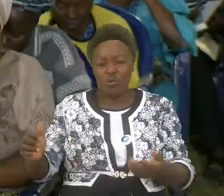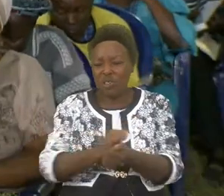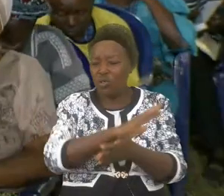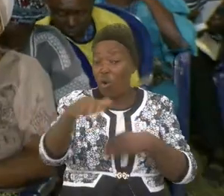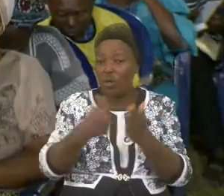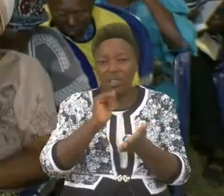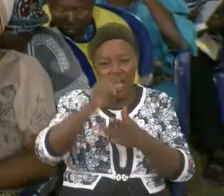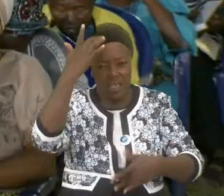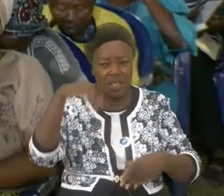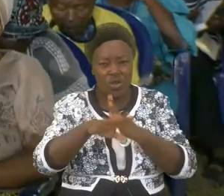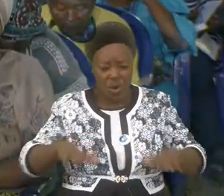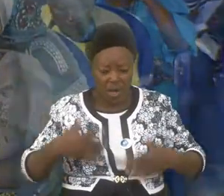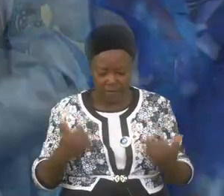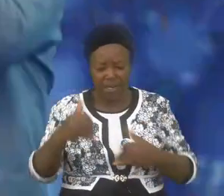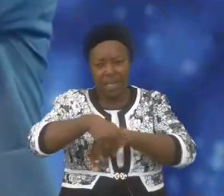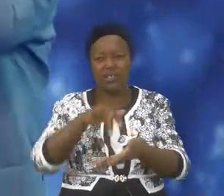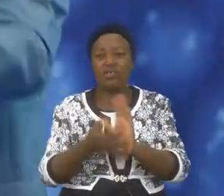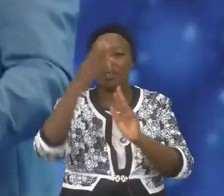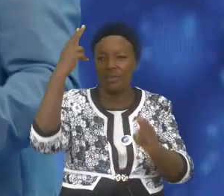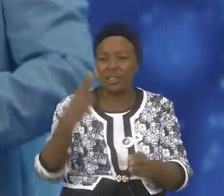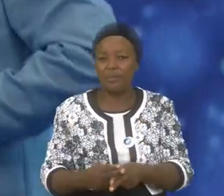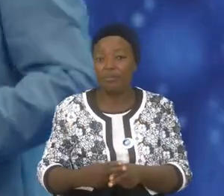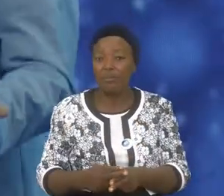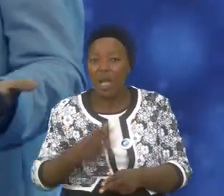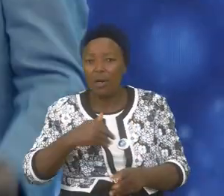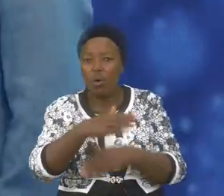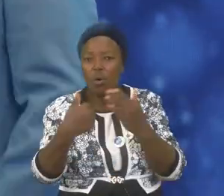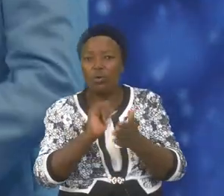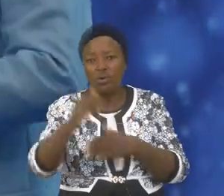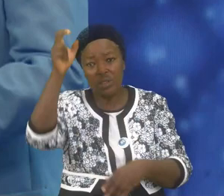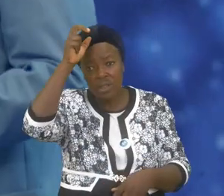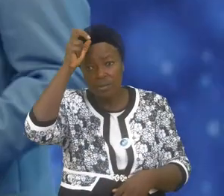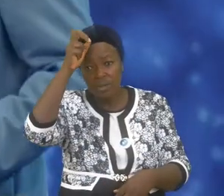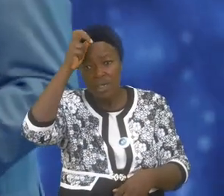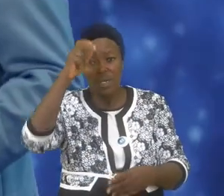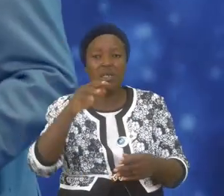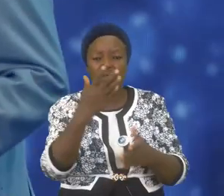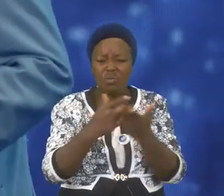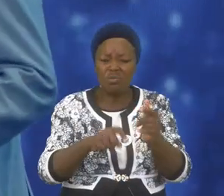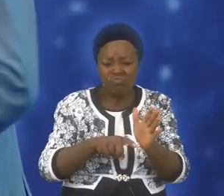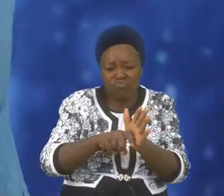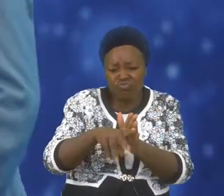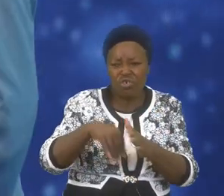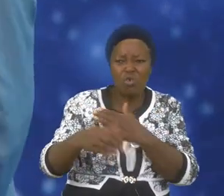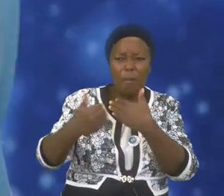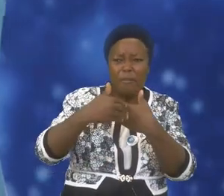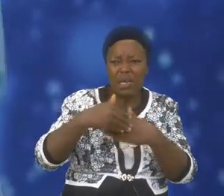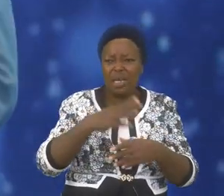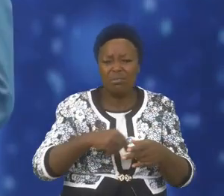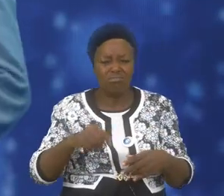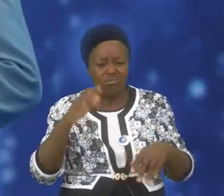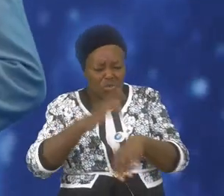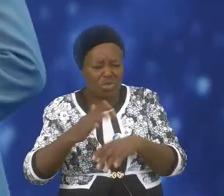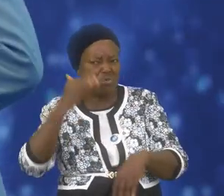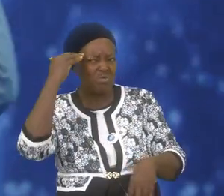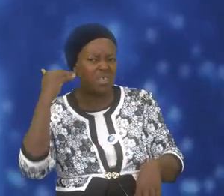those demons, something crawling on your back, something tormenting your head, and something rumbling in your belly, and something